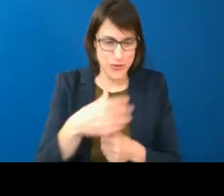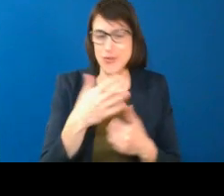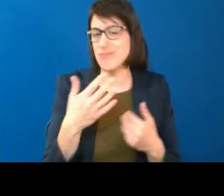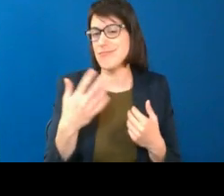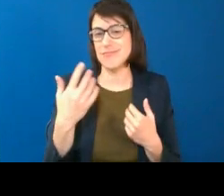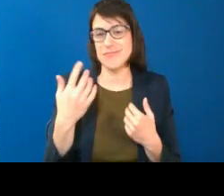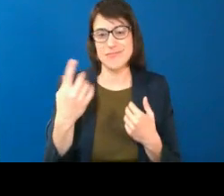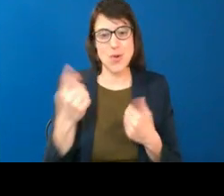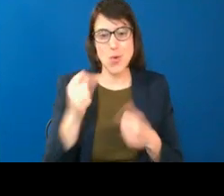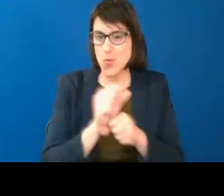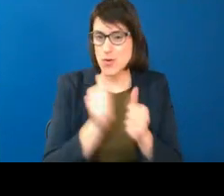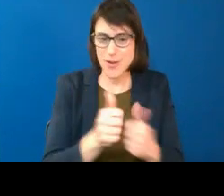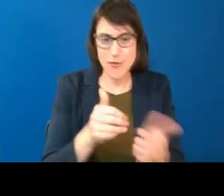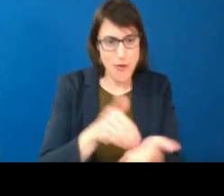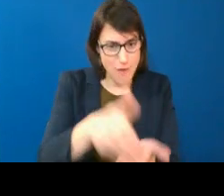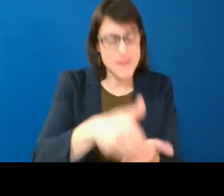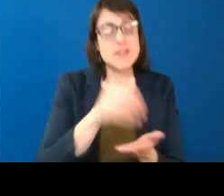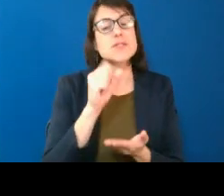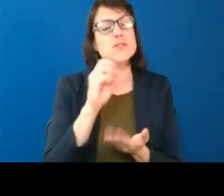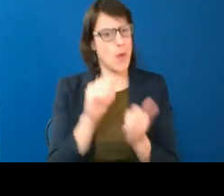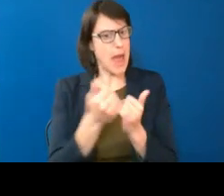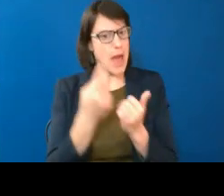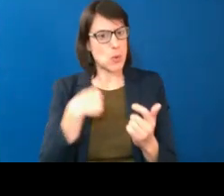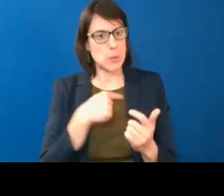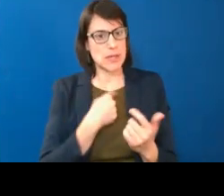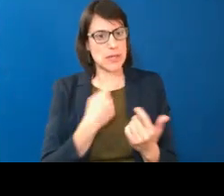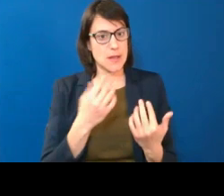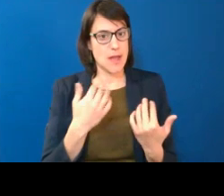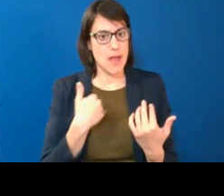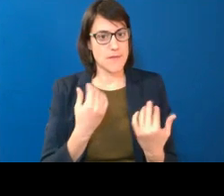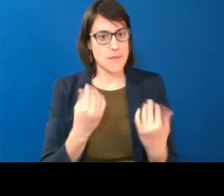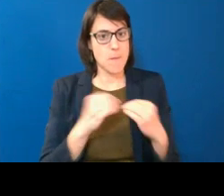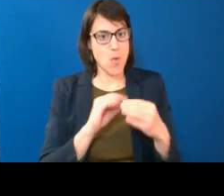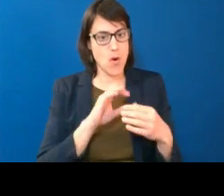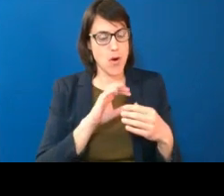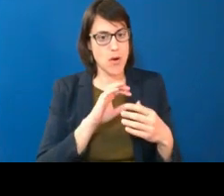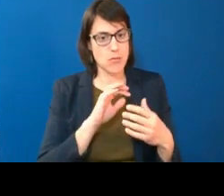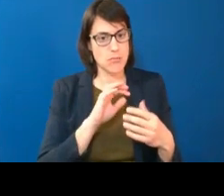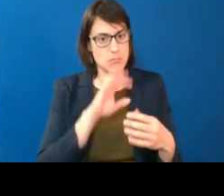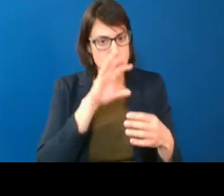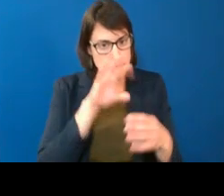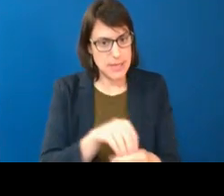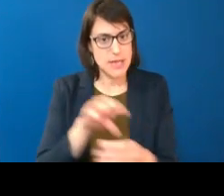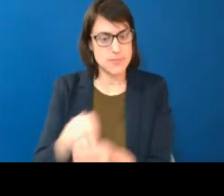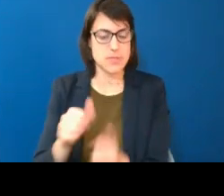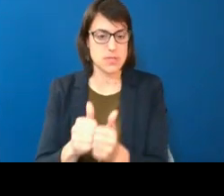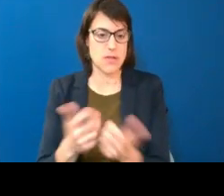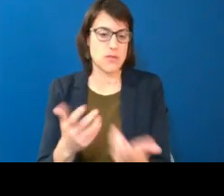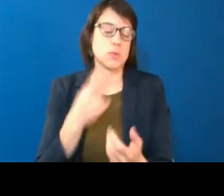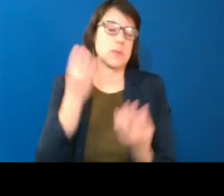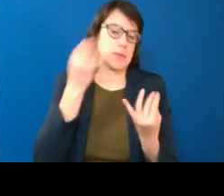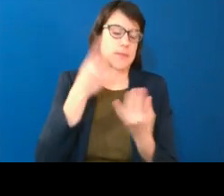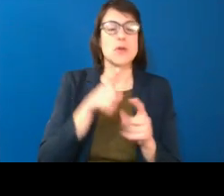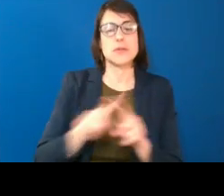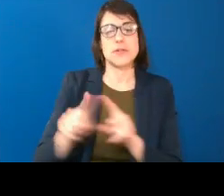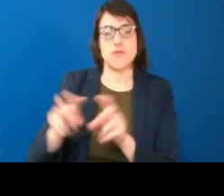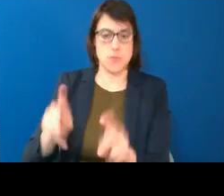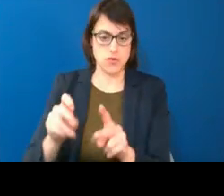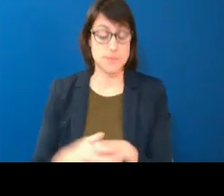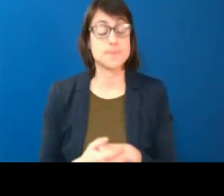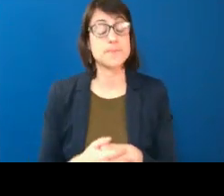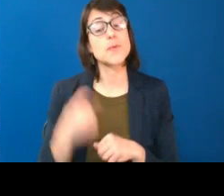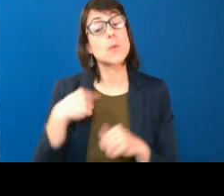at advanced training opportunities and advisory role opportunities as well. Next slide, please. And we're anticipating that some of